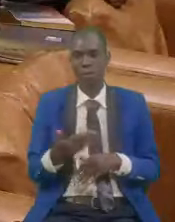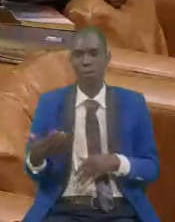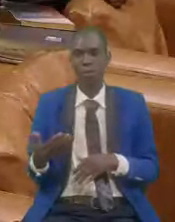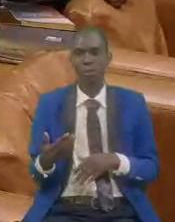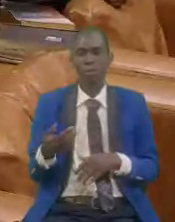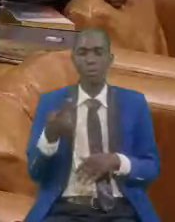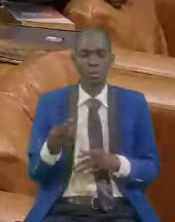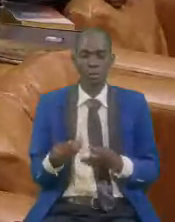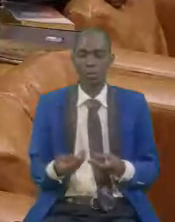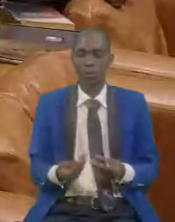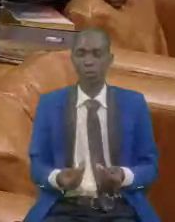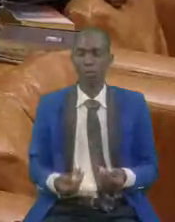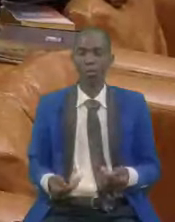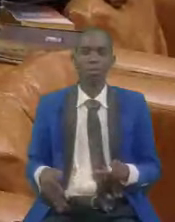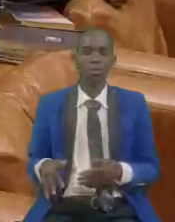ground?